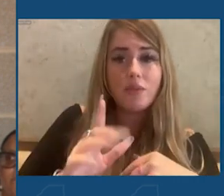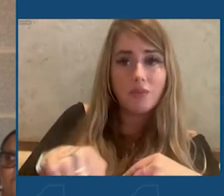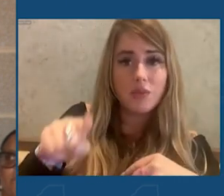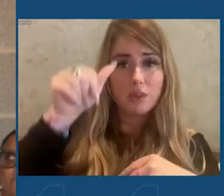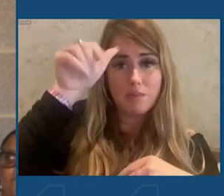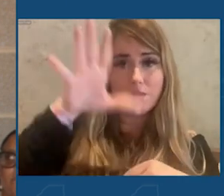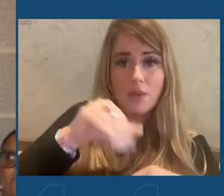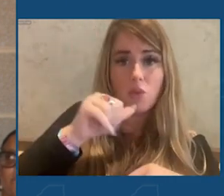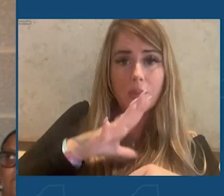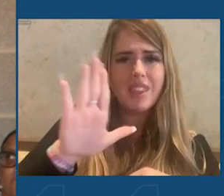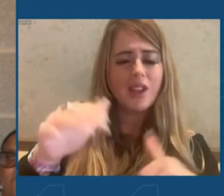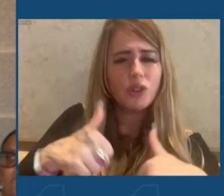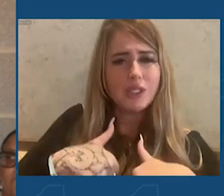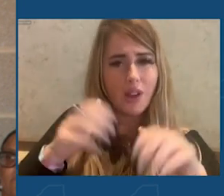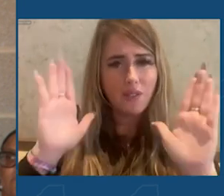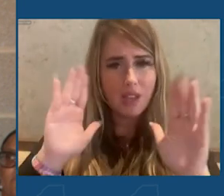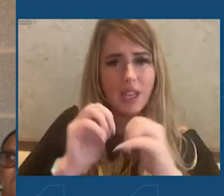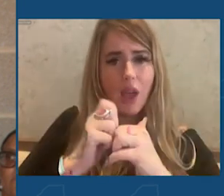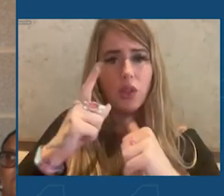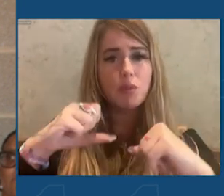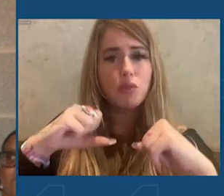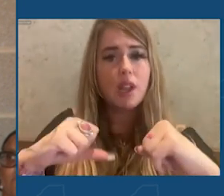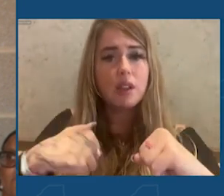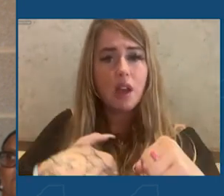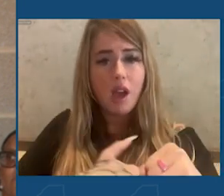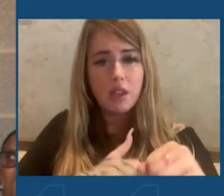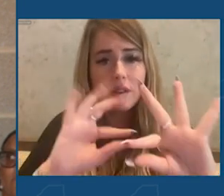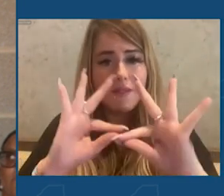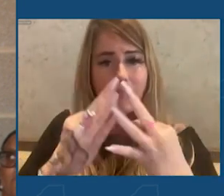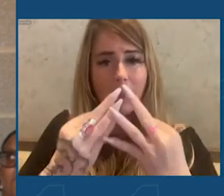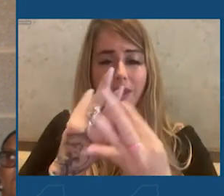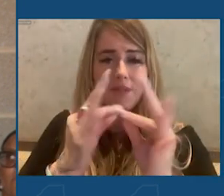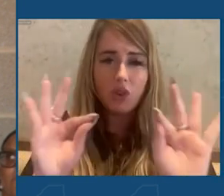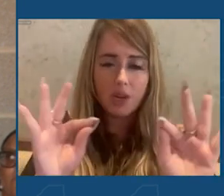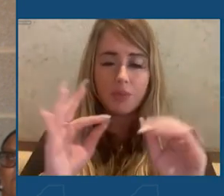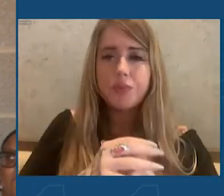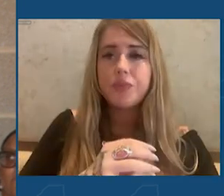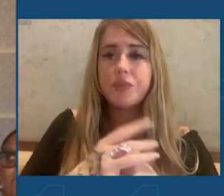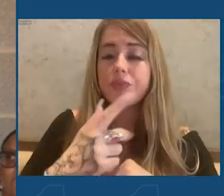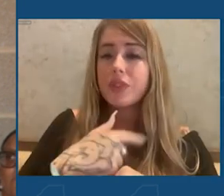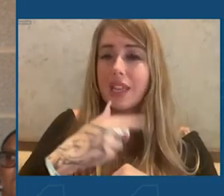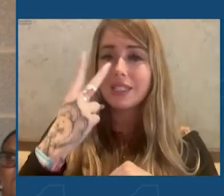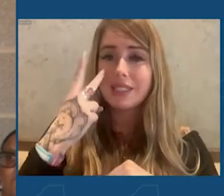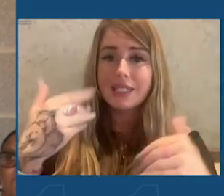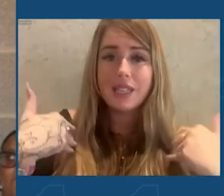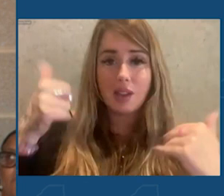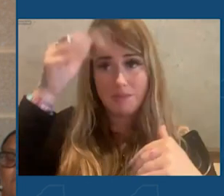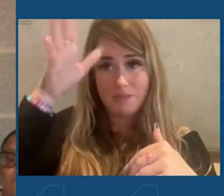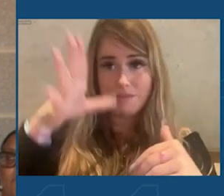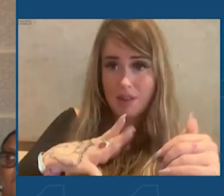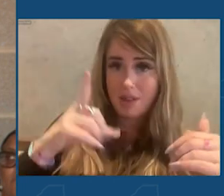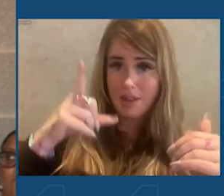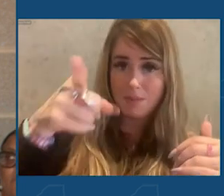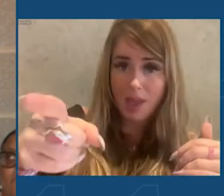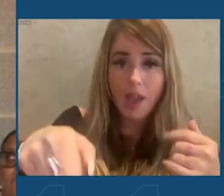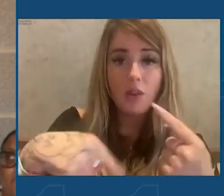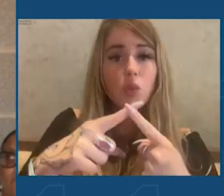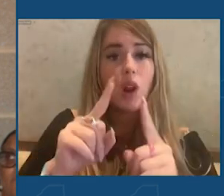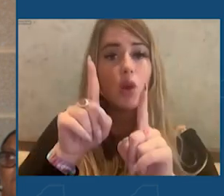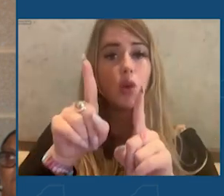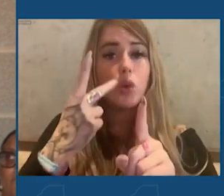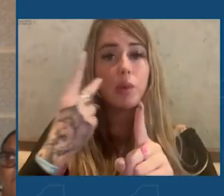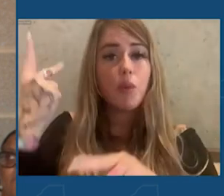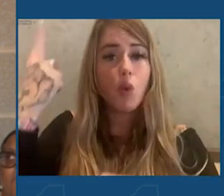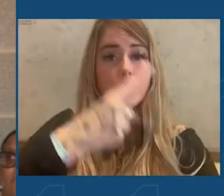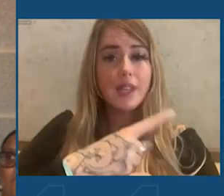us, our families, and our freedom. You know, I see a young man in the back, and whenever I go to Memorial Day ceremonies,